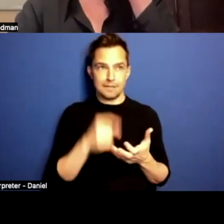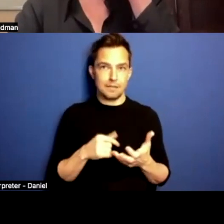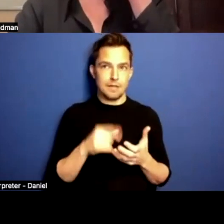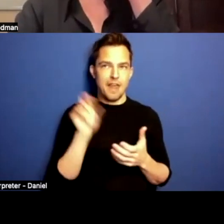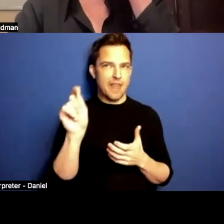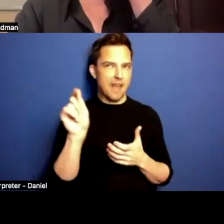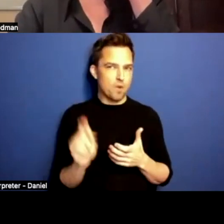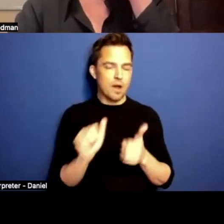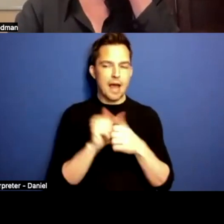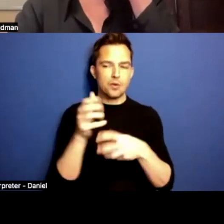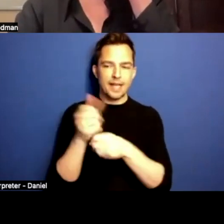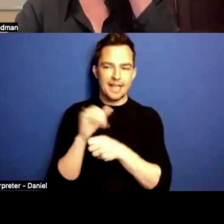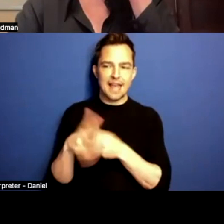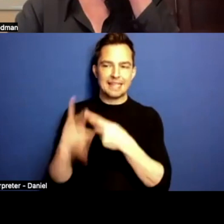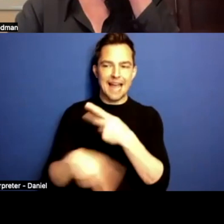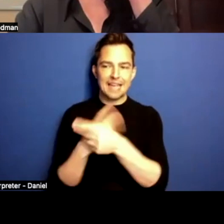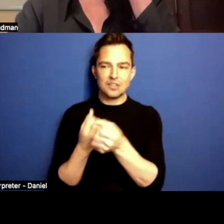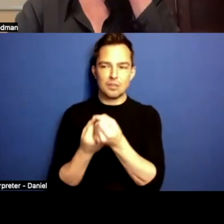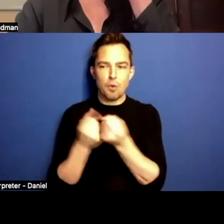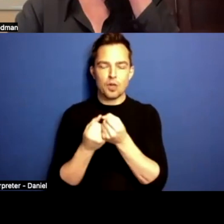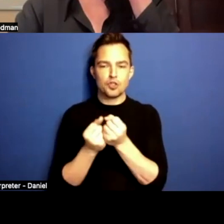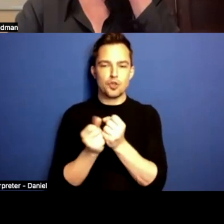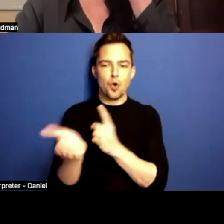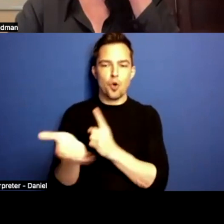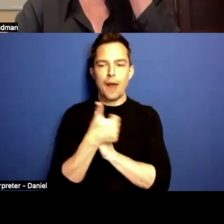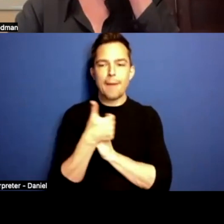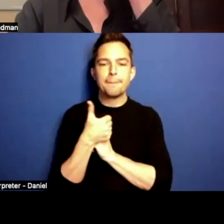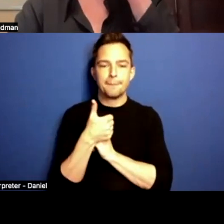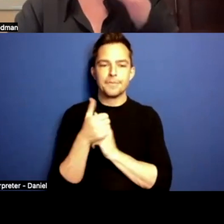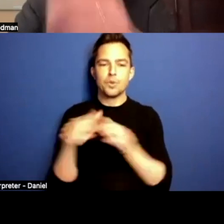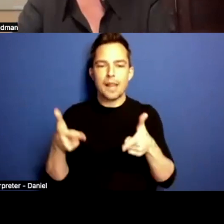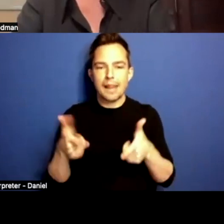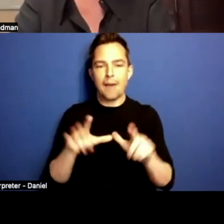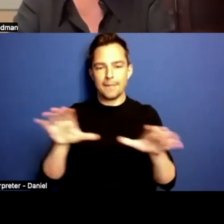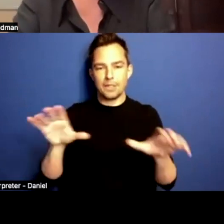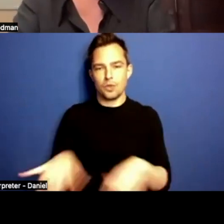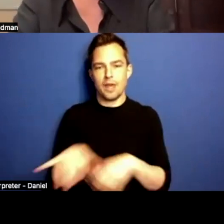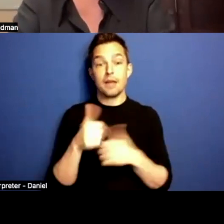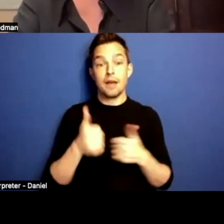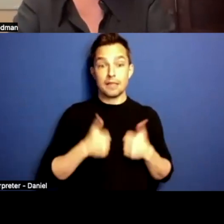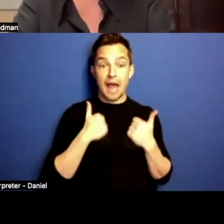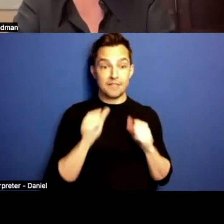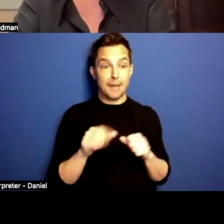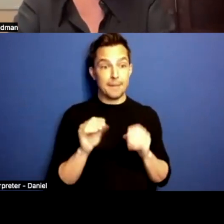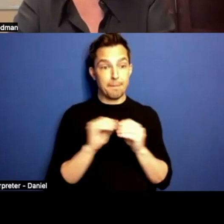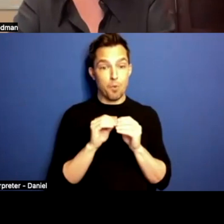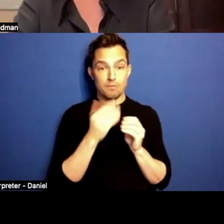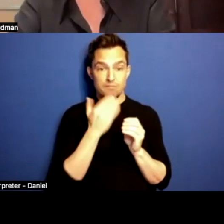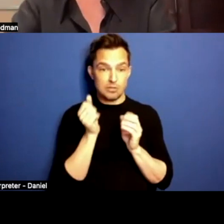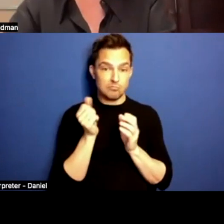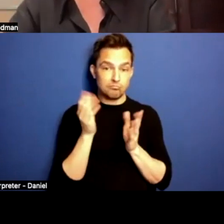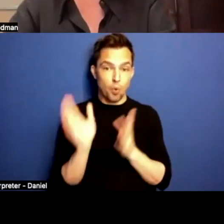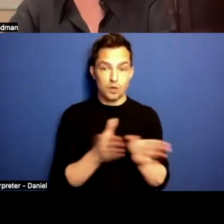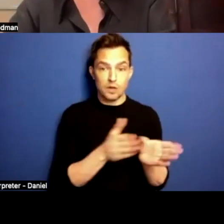get the support to kind of wrap around me to do that? And so lives can be much better organized and safer when